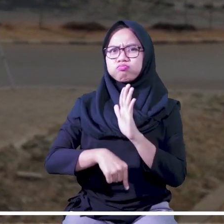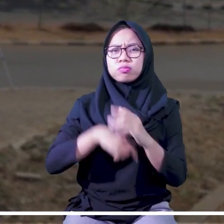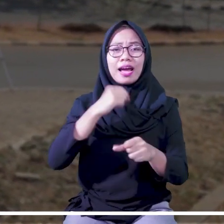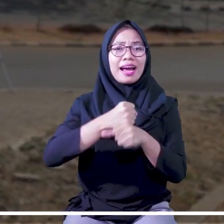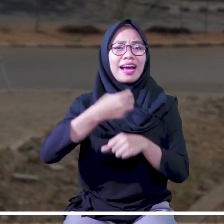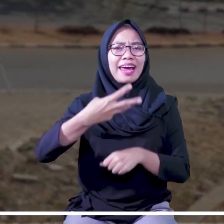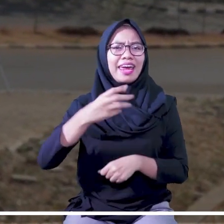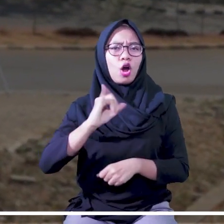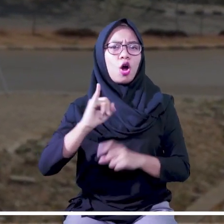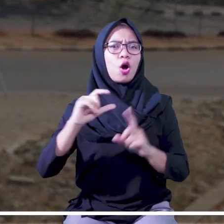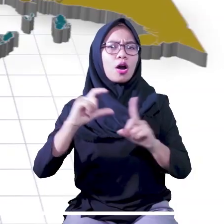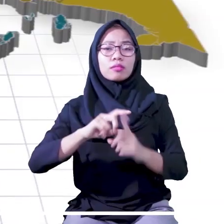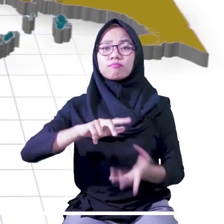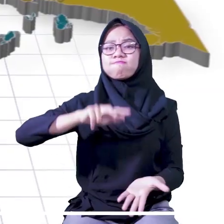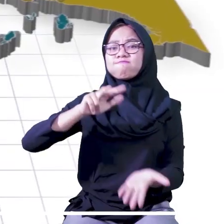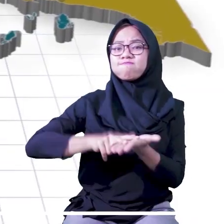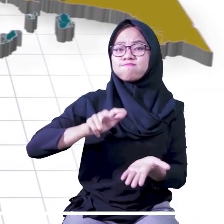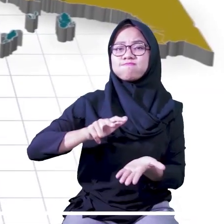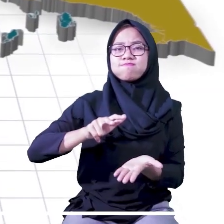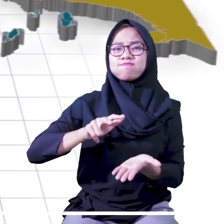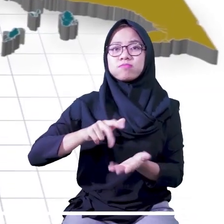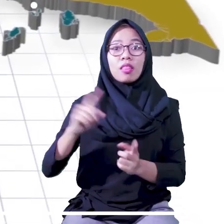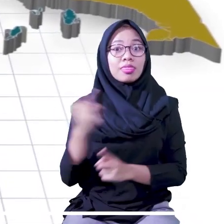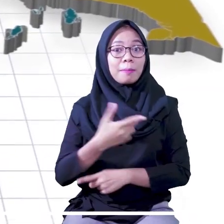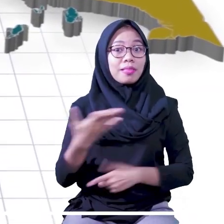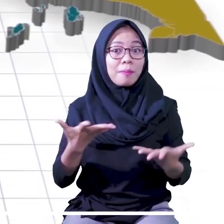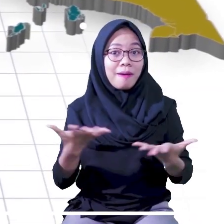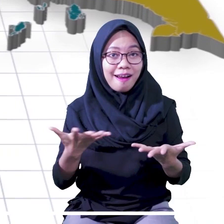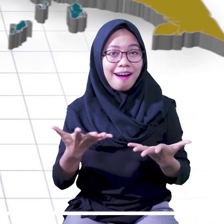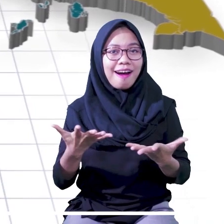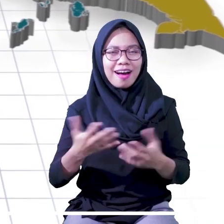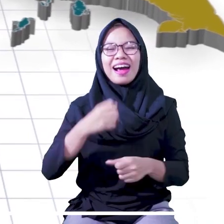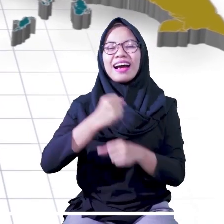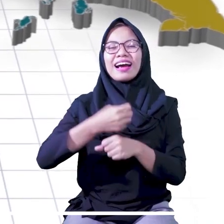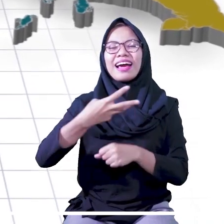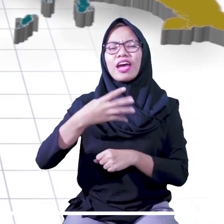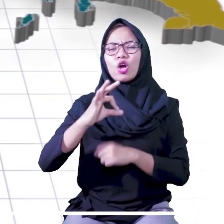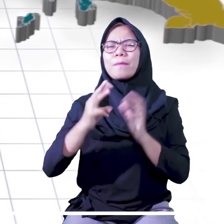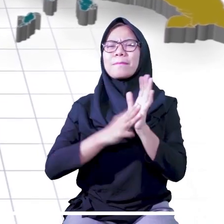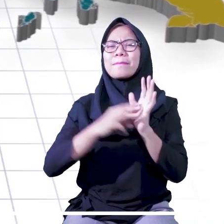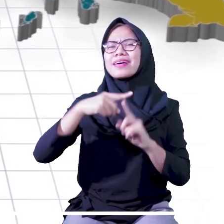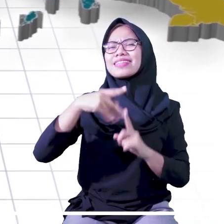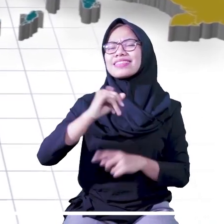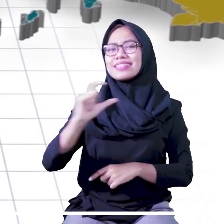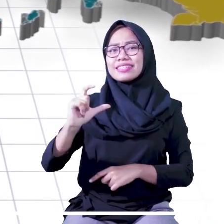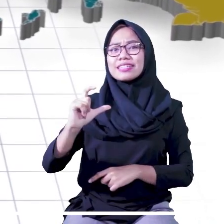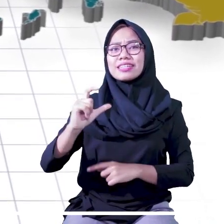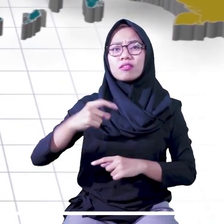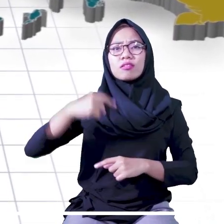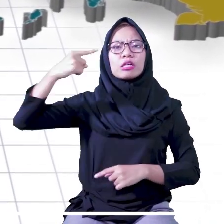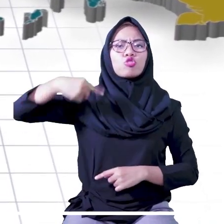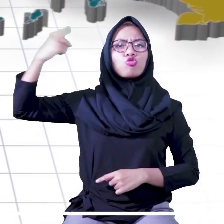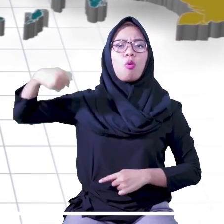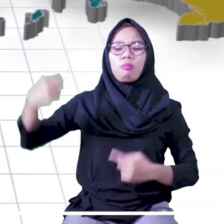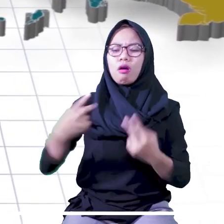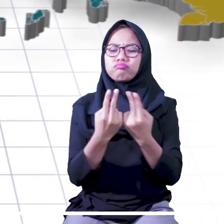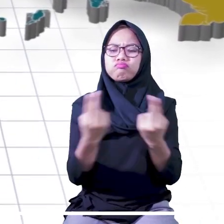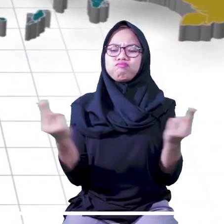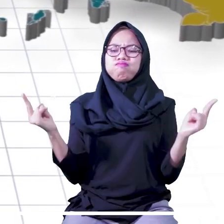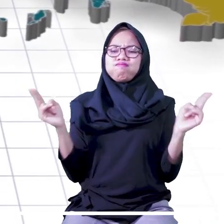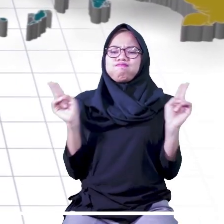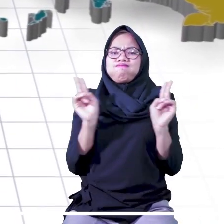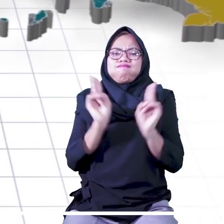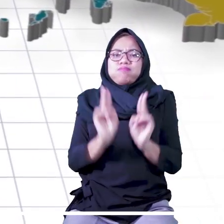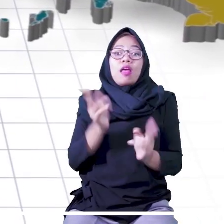Accuracy in the calculation process to validate Geoid refers to the approximate mean difference geometric undulation on each validation